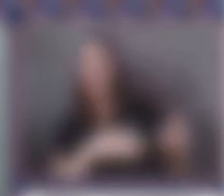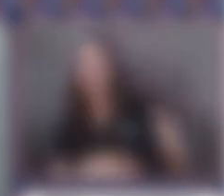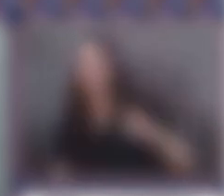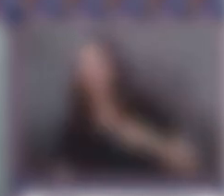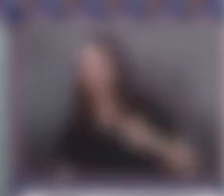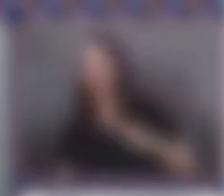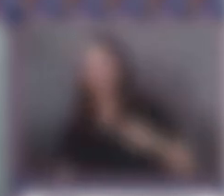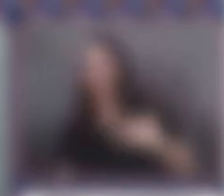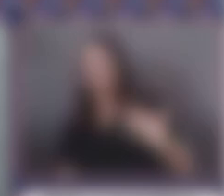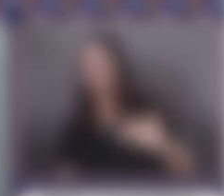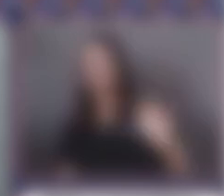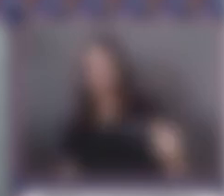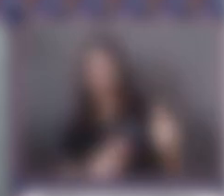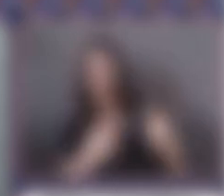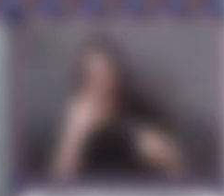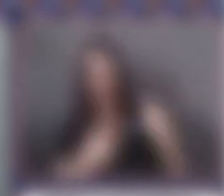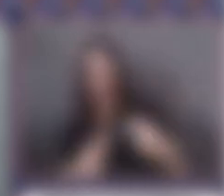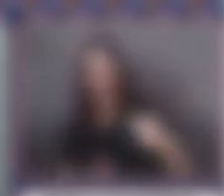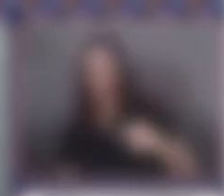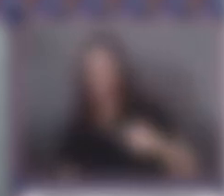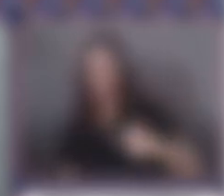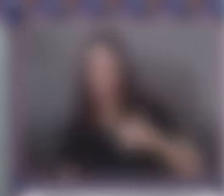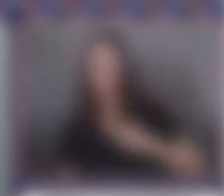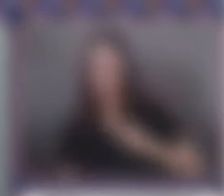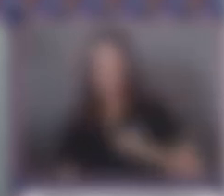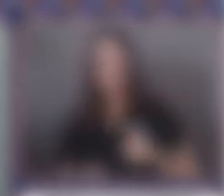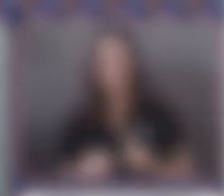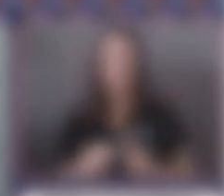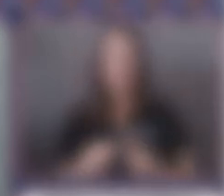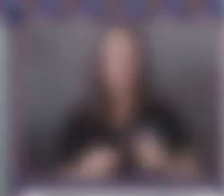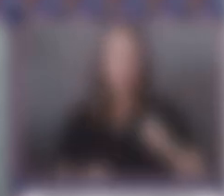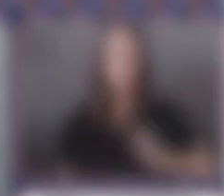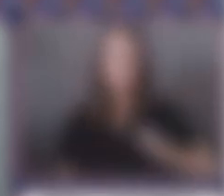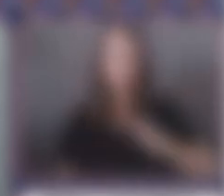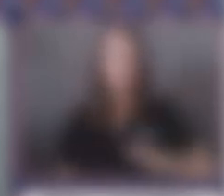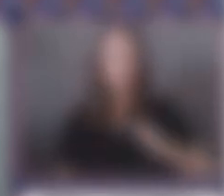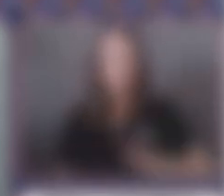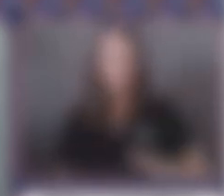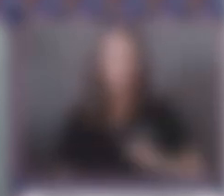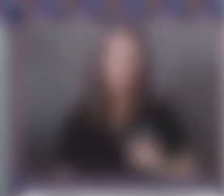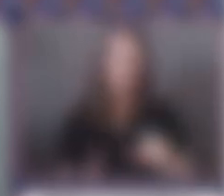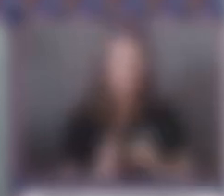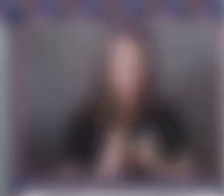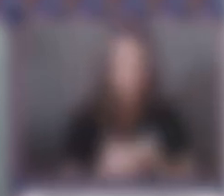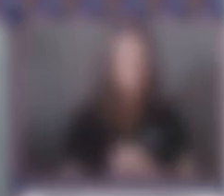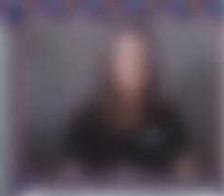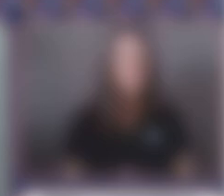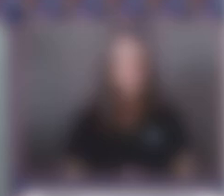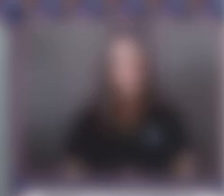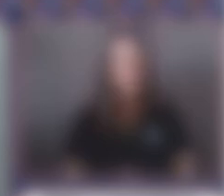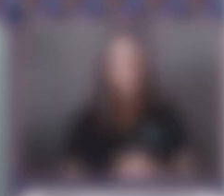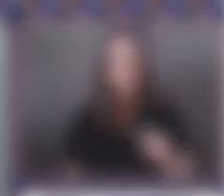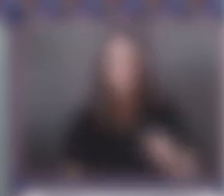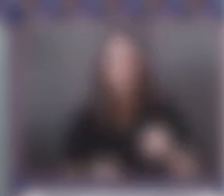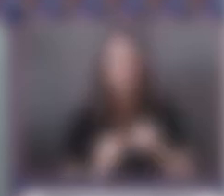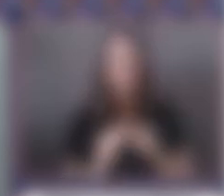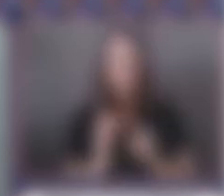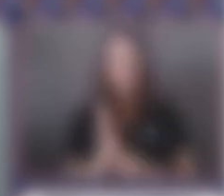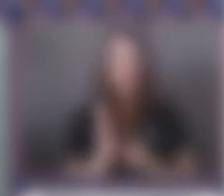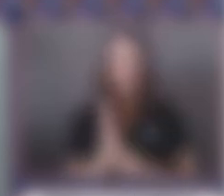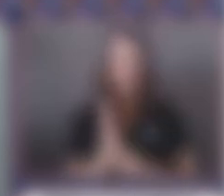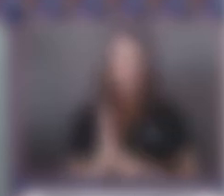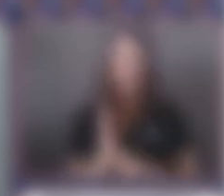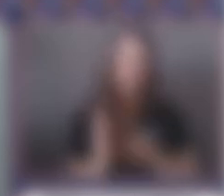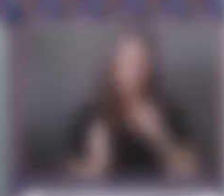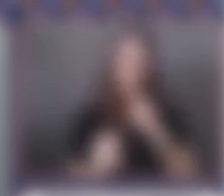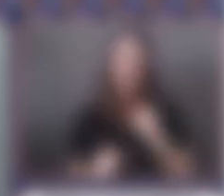the information in terms of what is needed and when this will occur to be much more clearer. If a participant does not want to provide